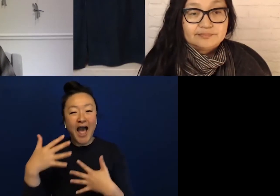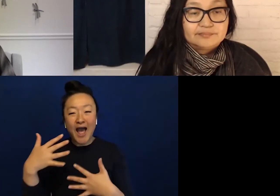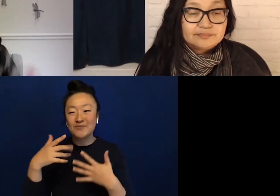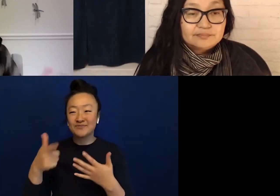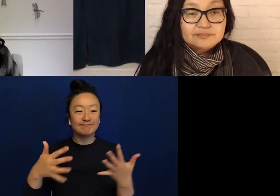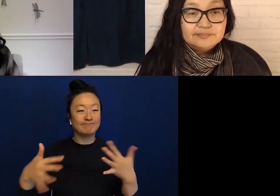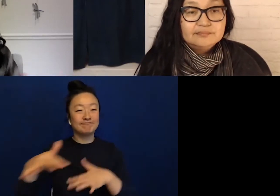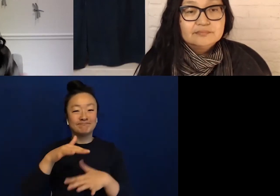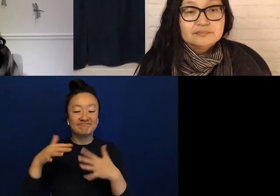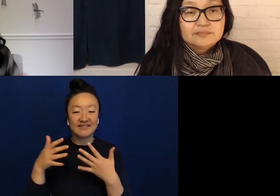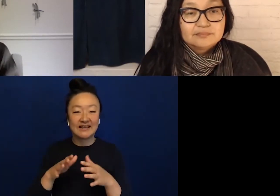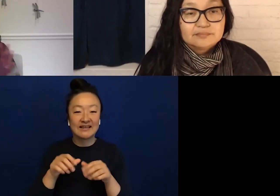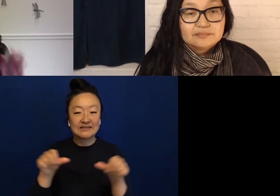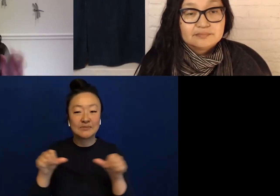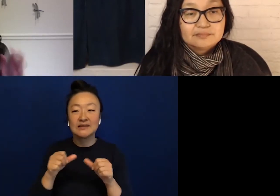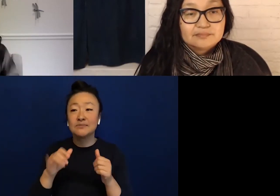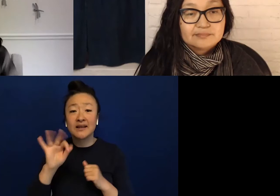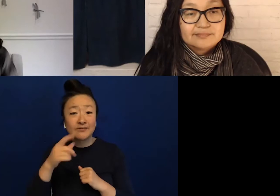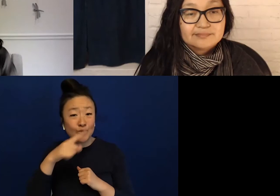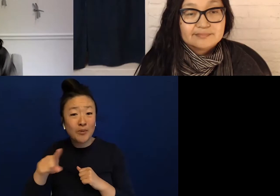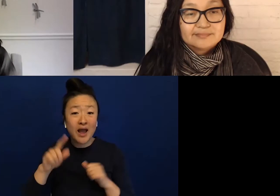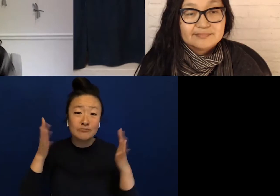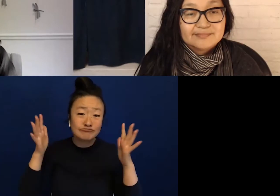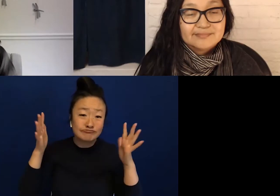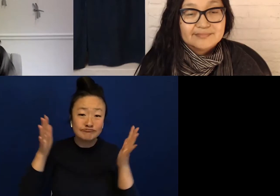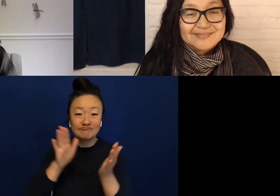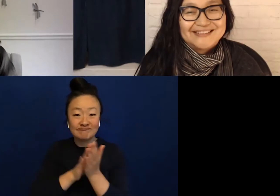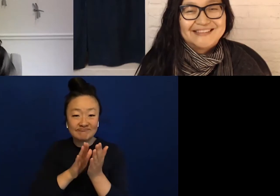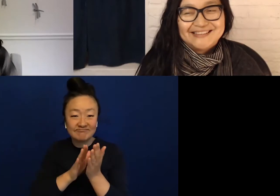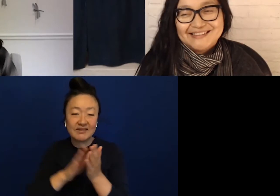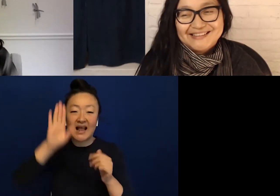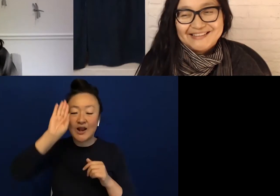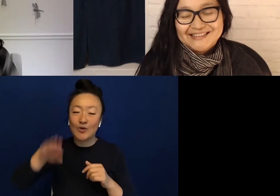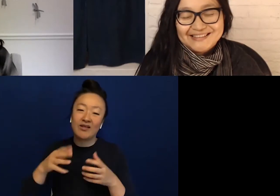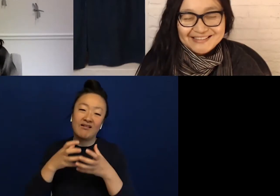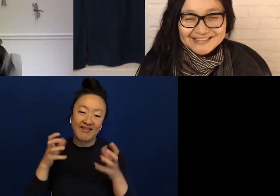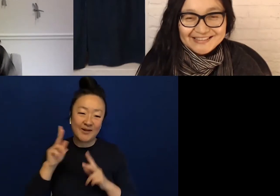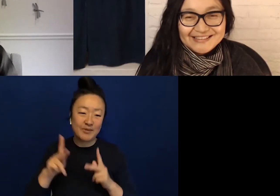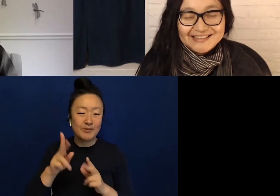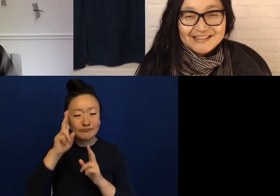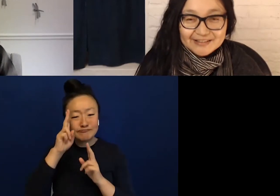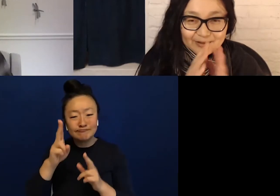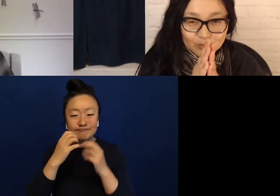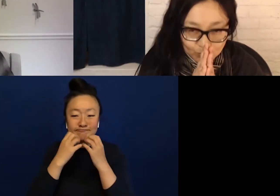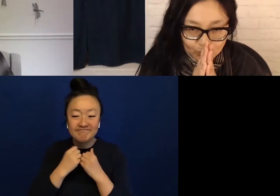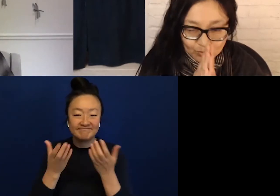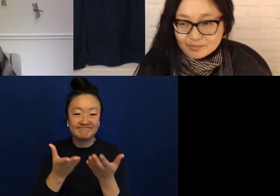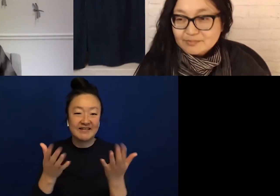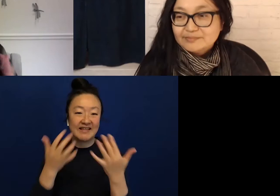but if you could just, give Lisa a round of applause. And I know there are a lot of admirers here in the audience,